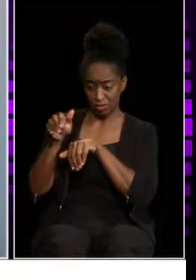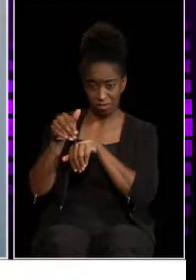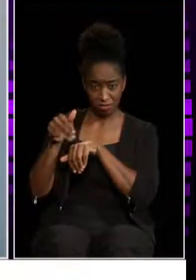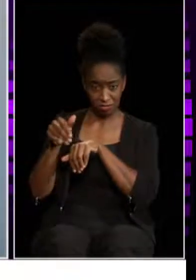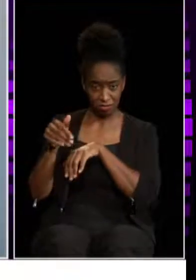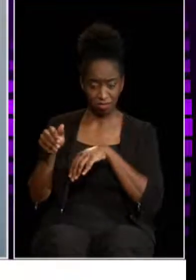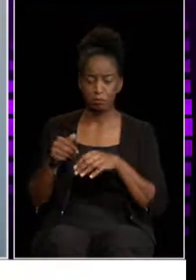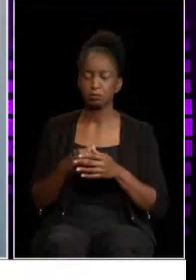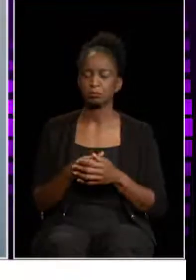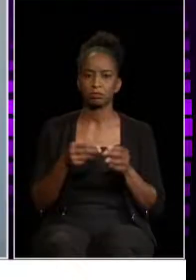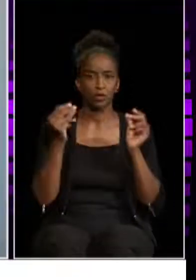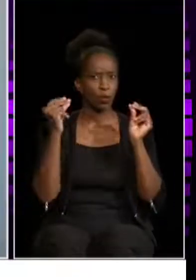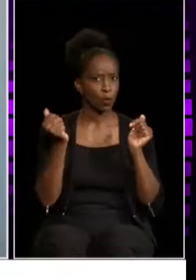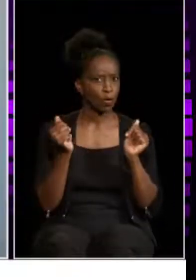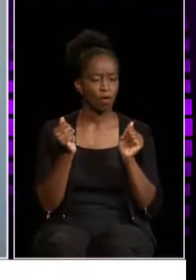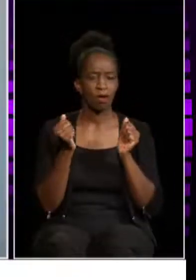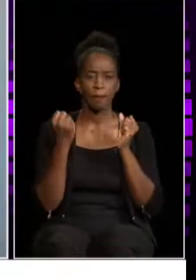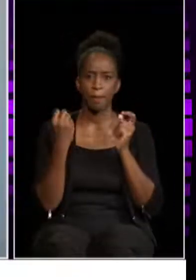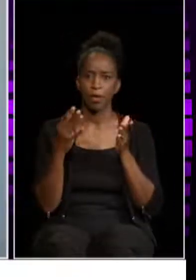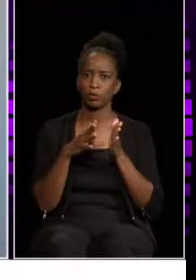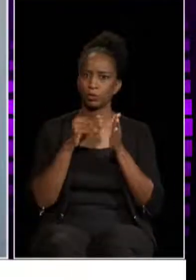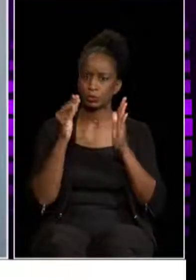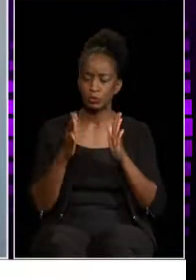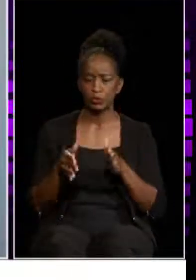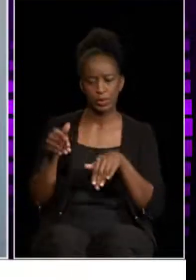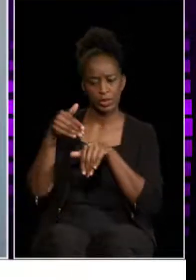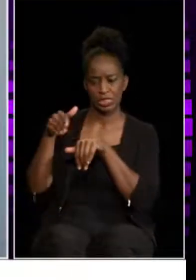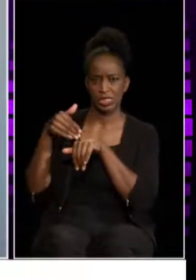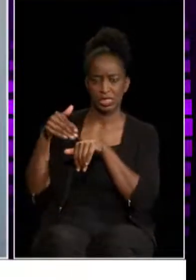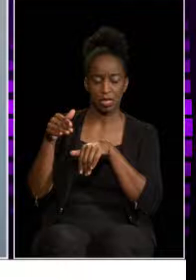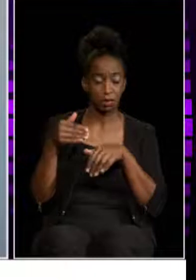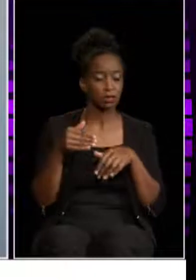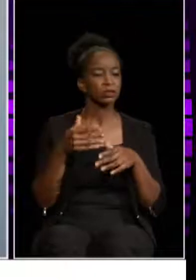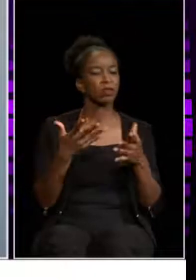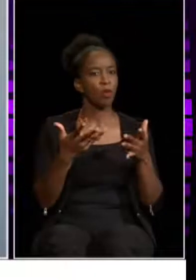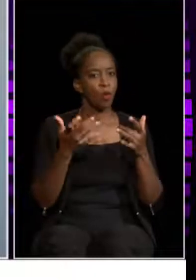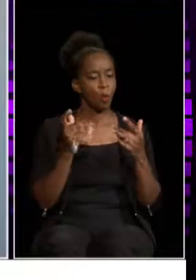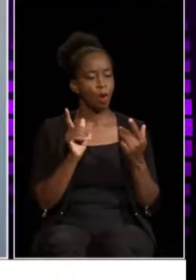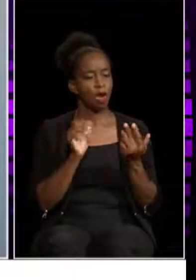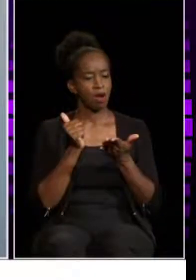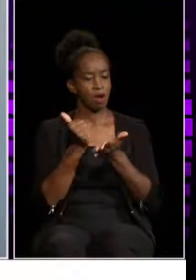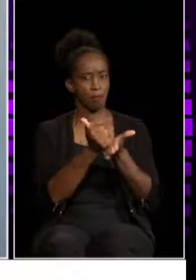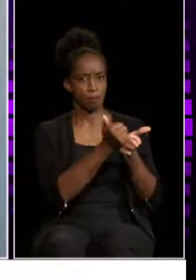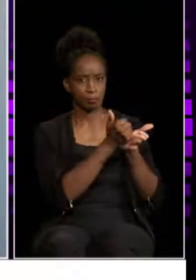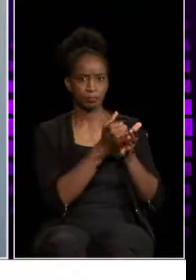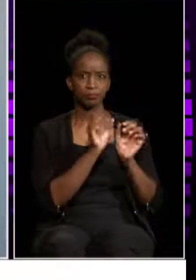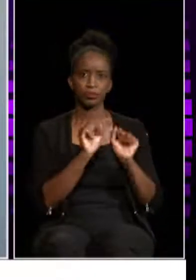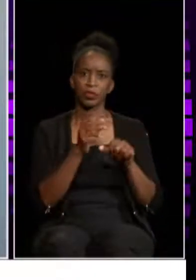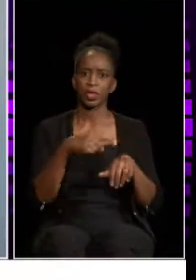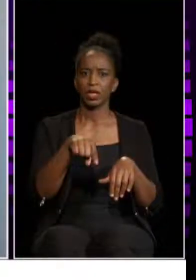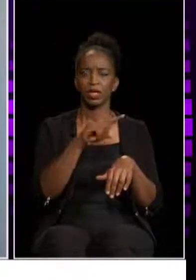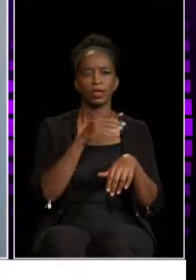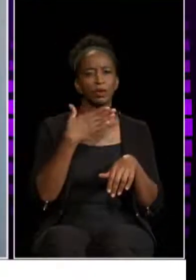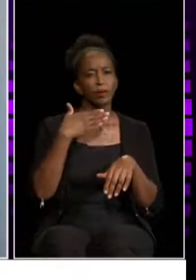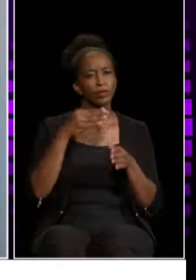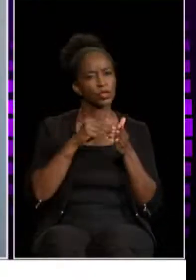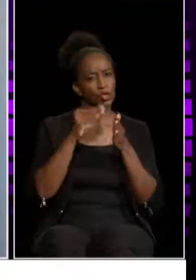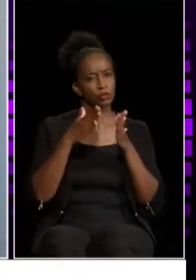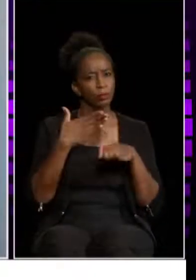the situation dealt with, but dealt with effectively so that they can be the best student and individual, really, that they could be.